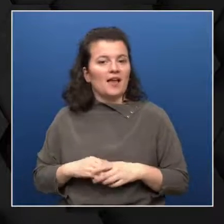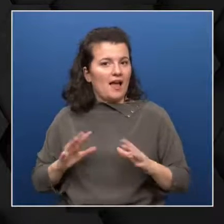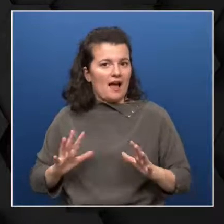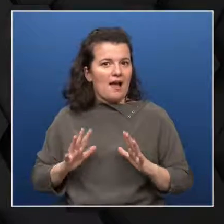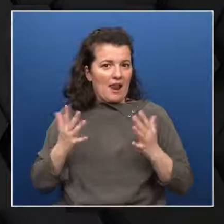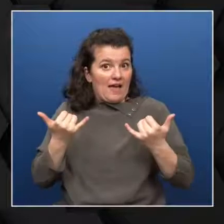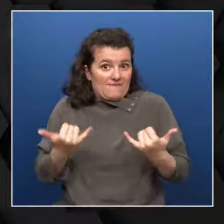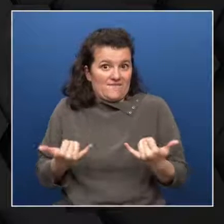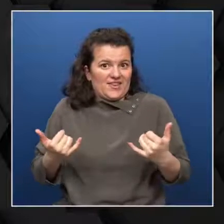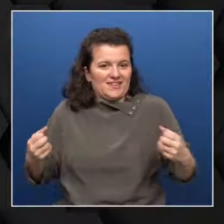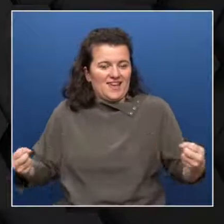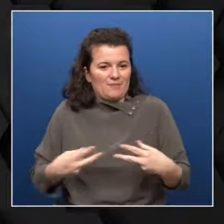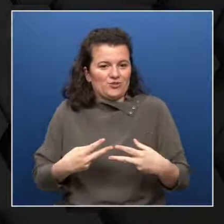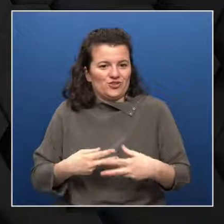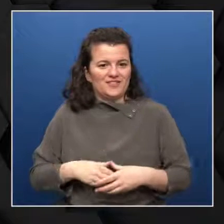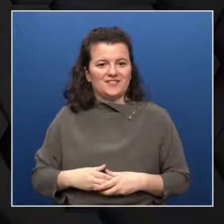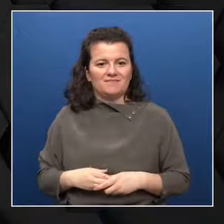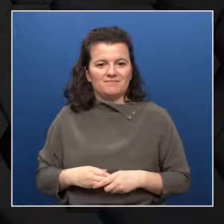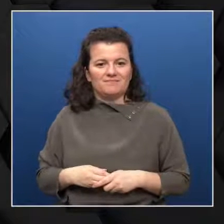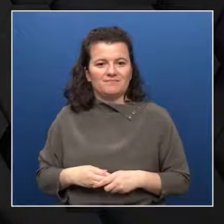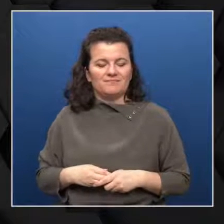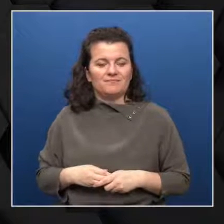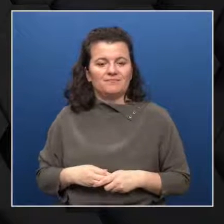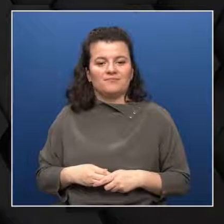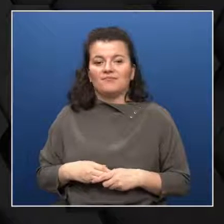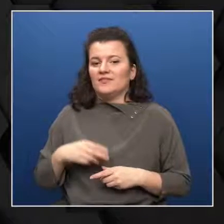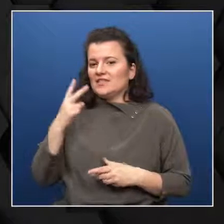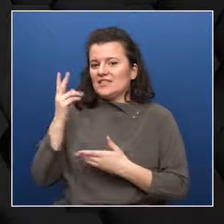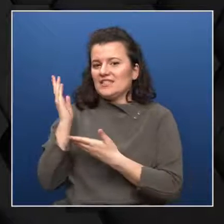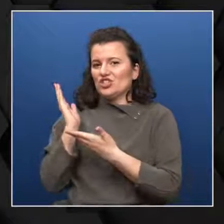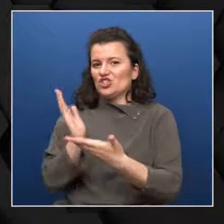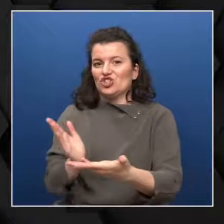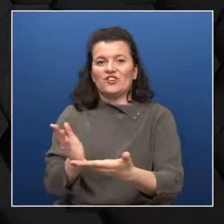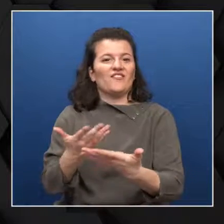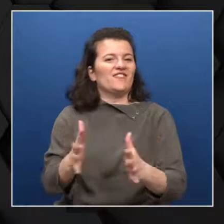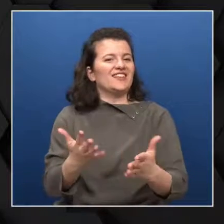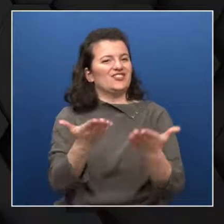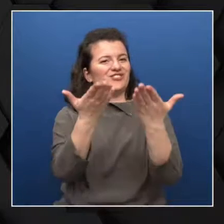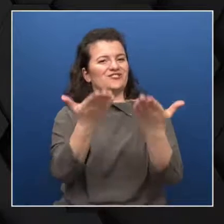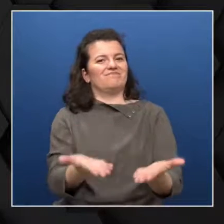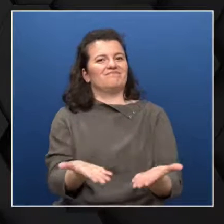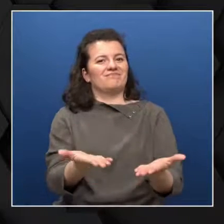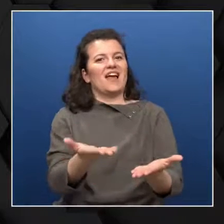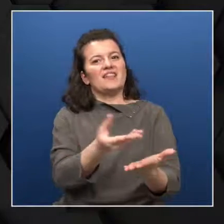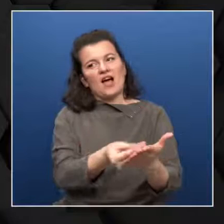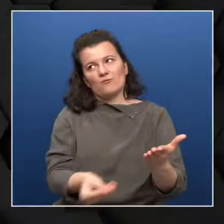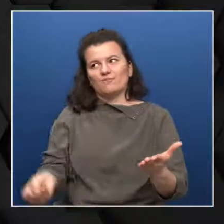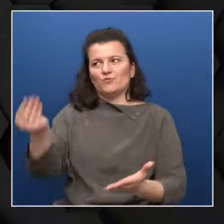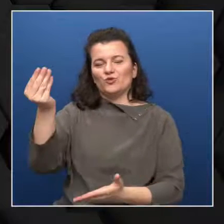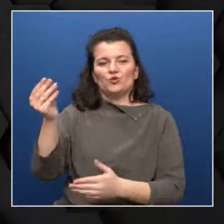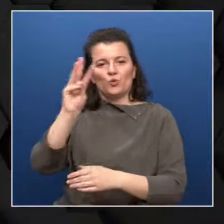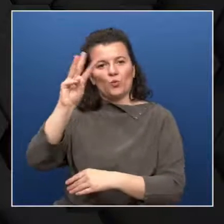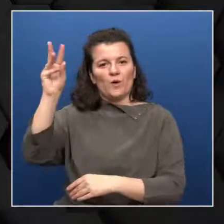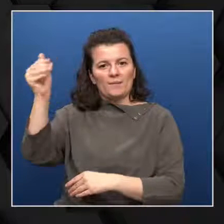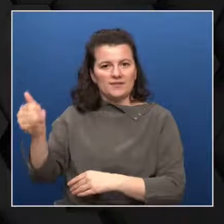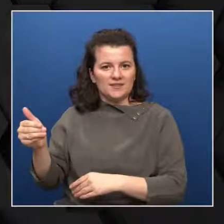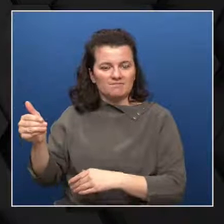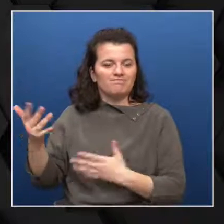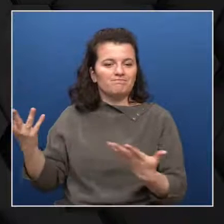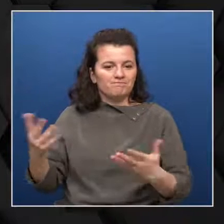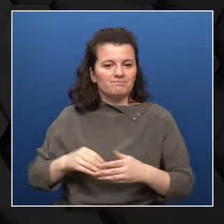it. And now our service is here, and now we have to push it to our endpoint. So I say create new